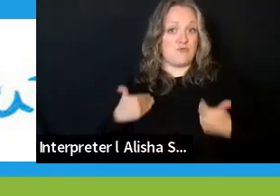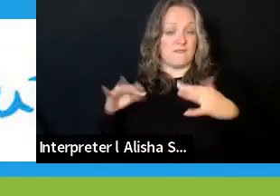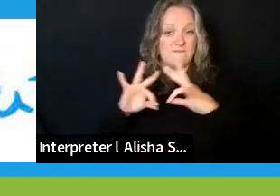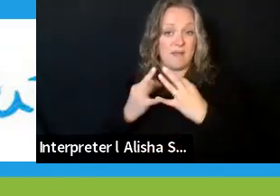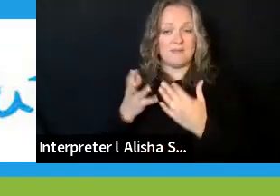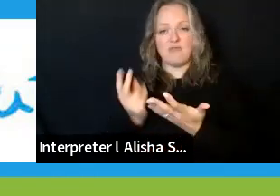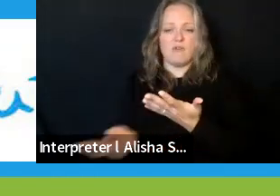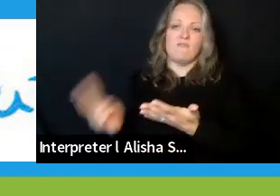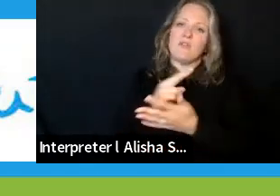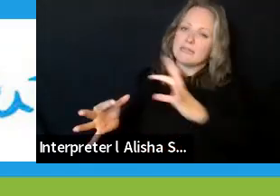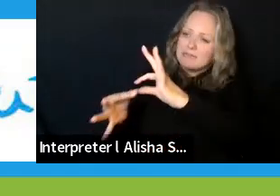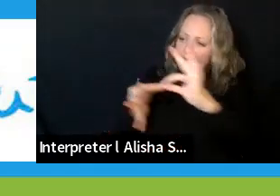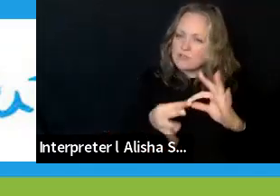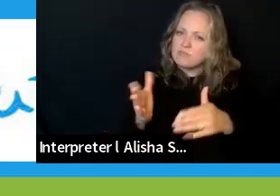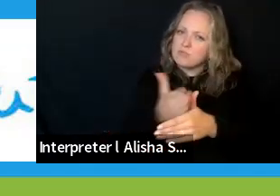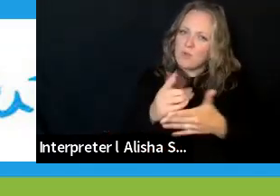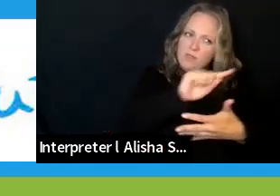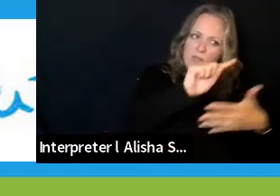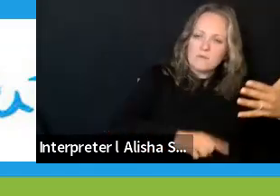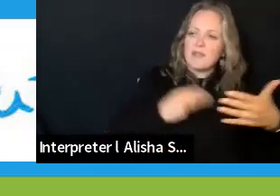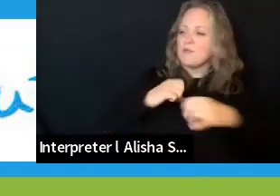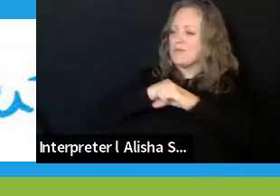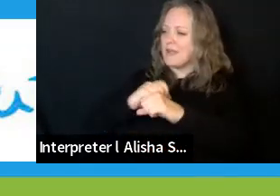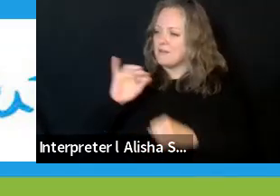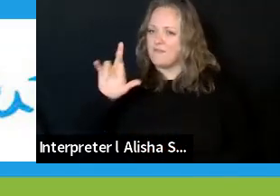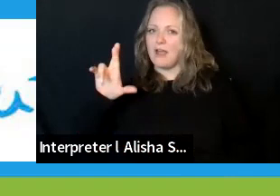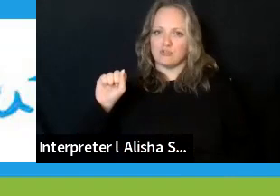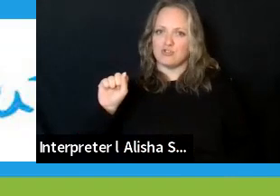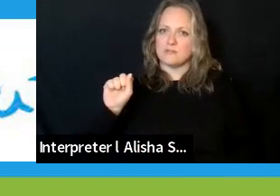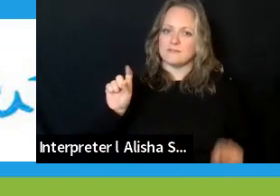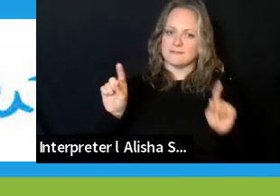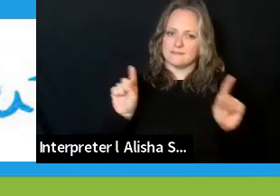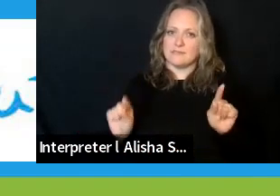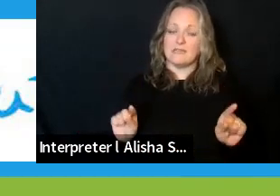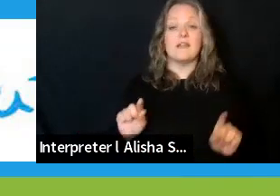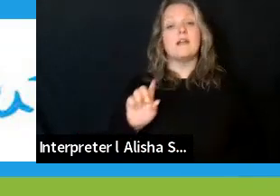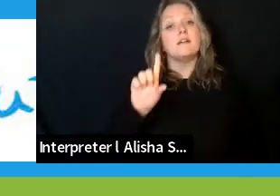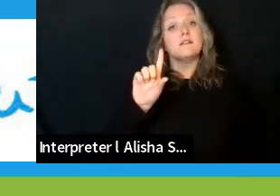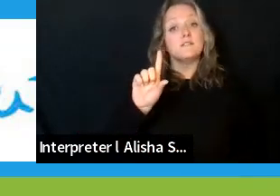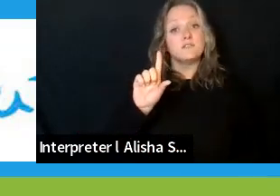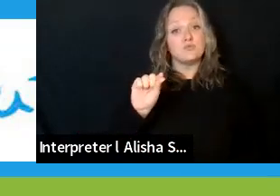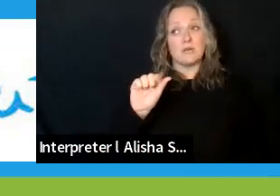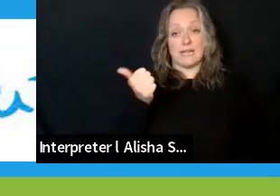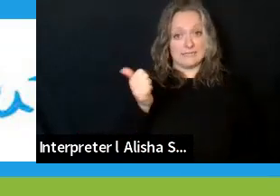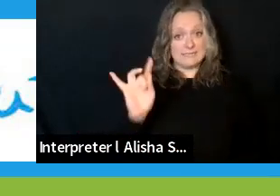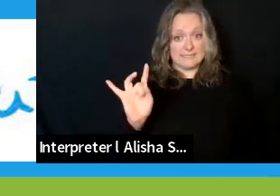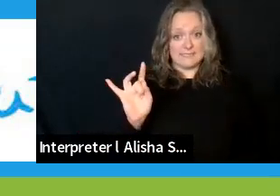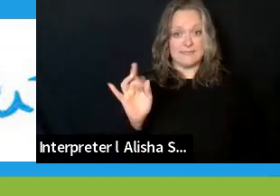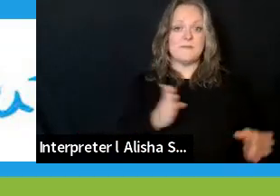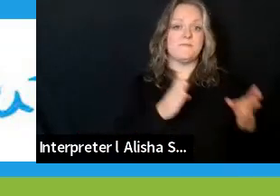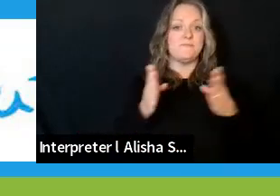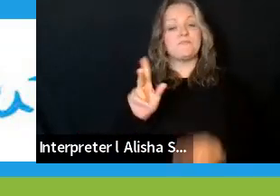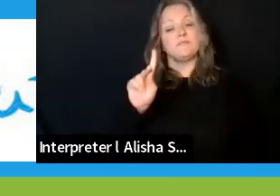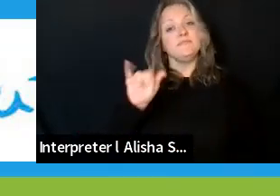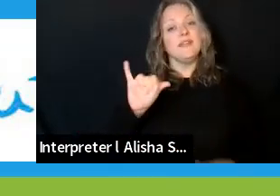the connection between those premises and the protective factors. And then in 2018,